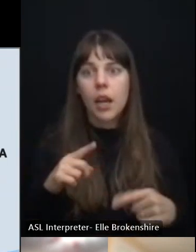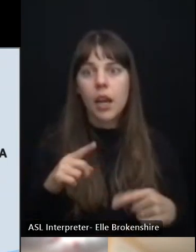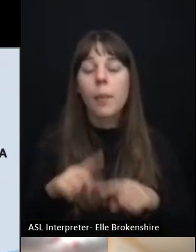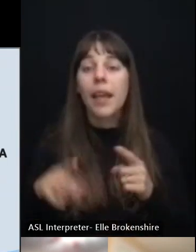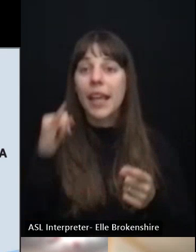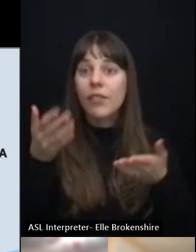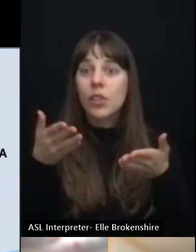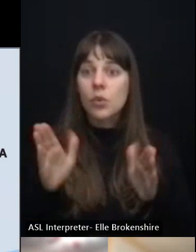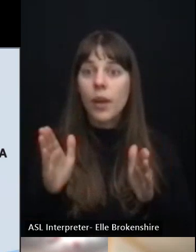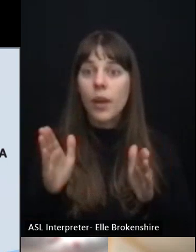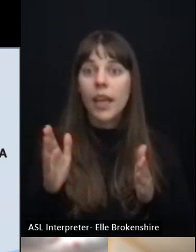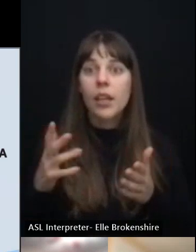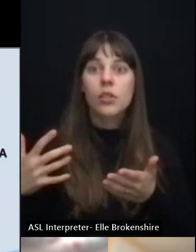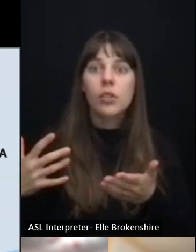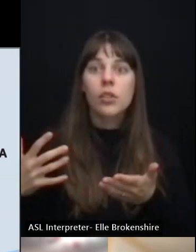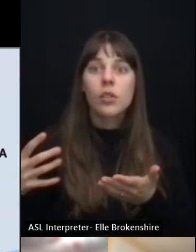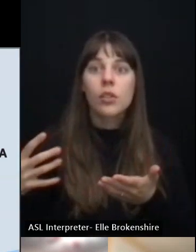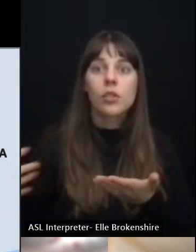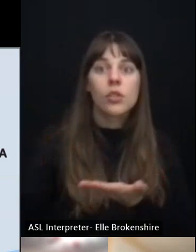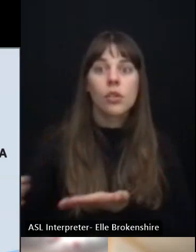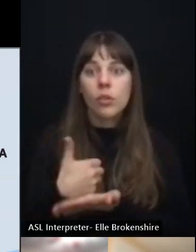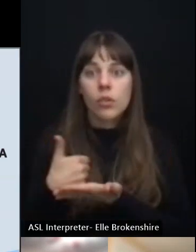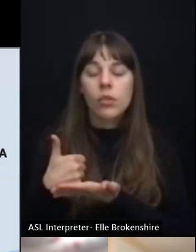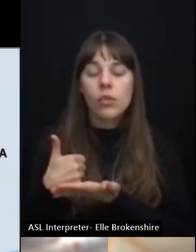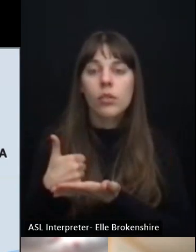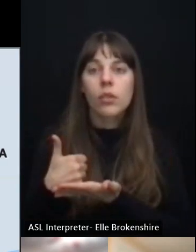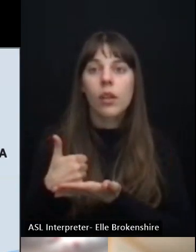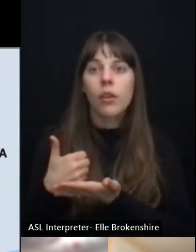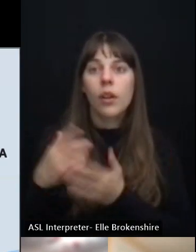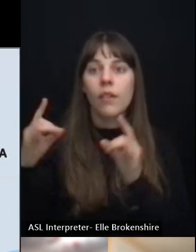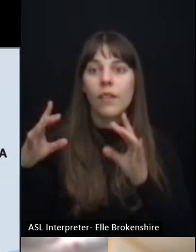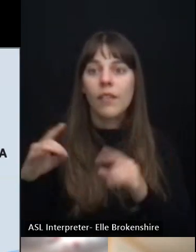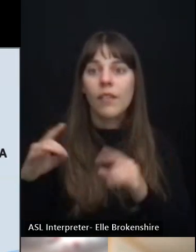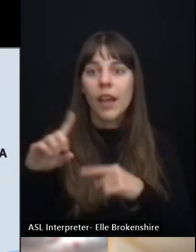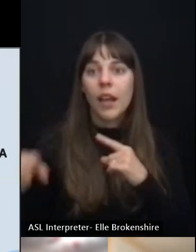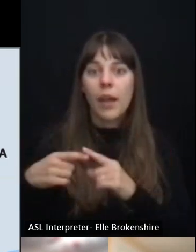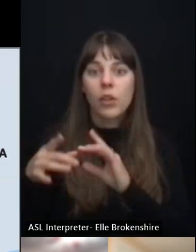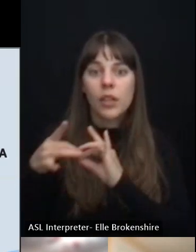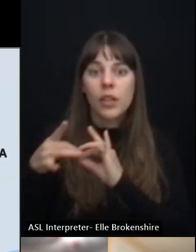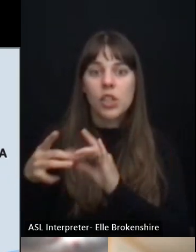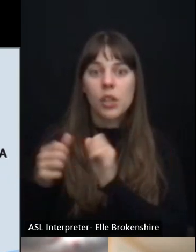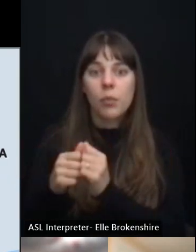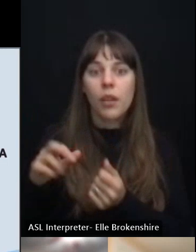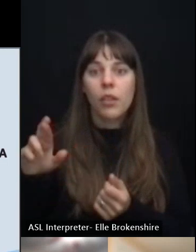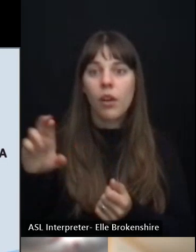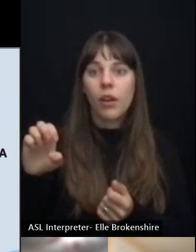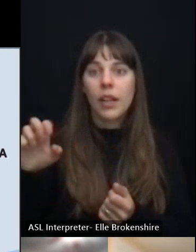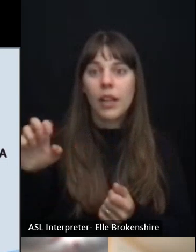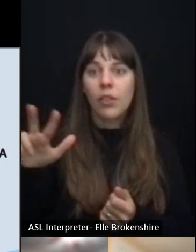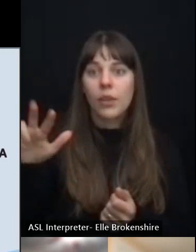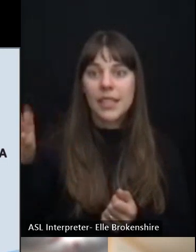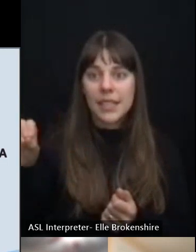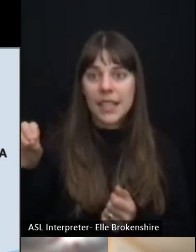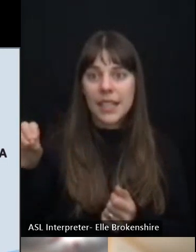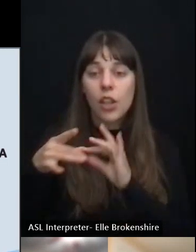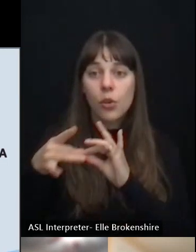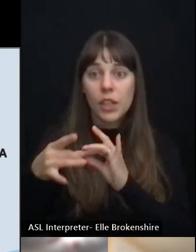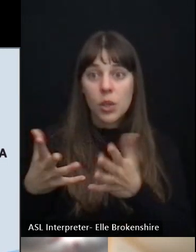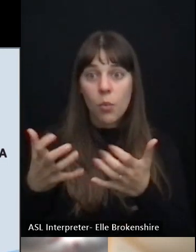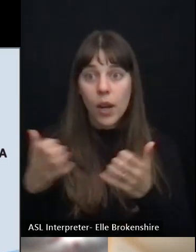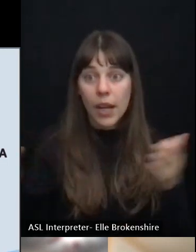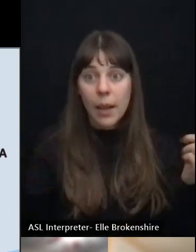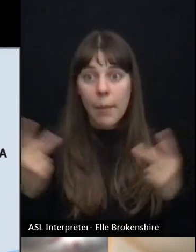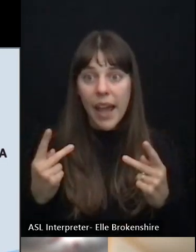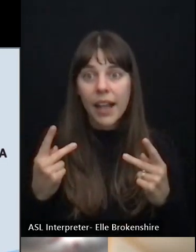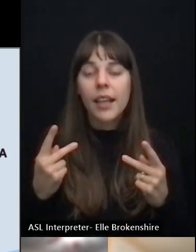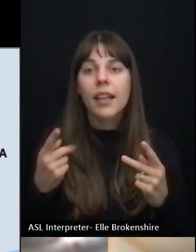to field people's relationship with RA360 and their relationship and wanting this back,